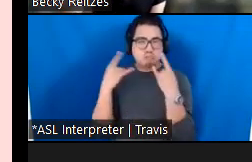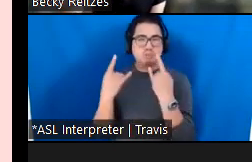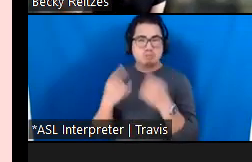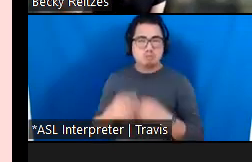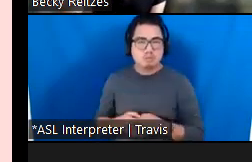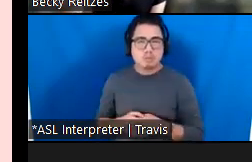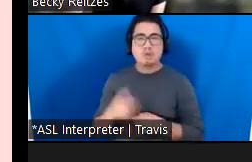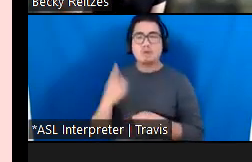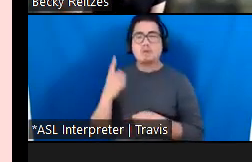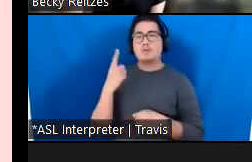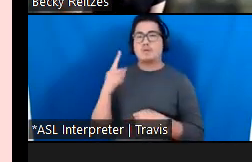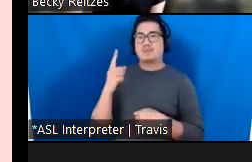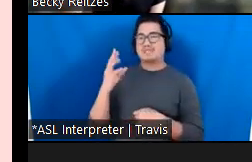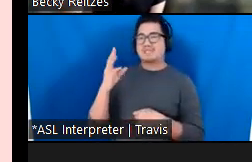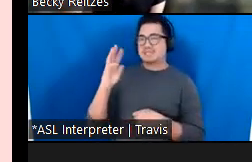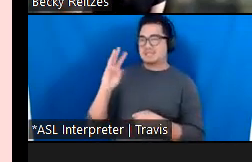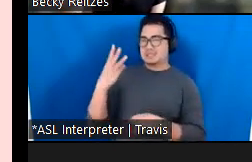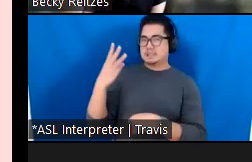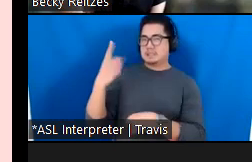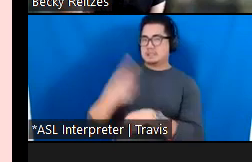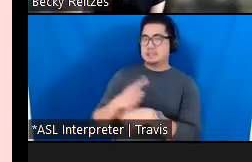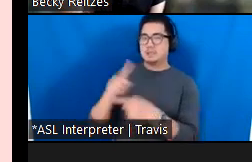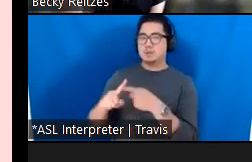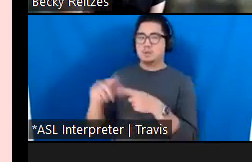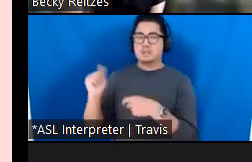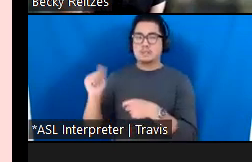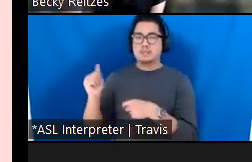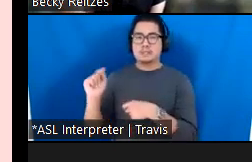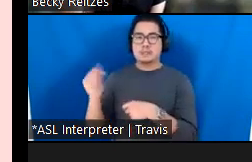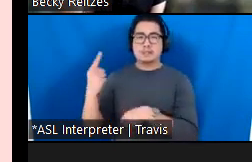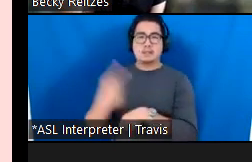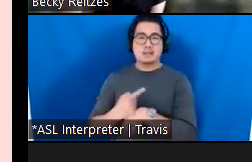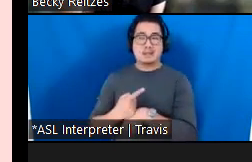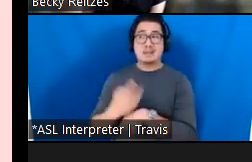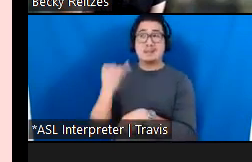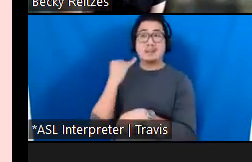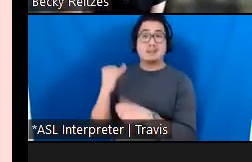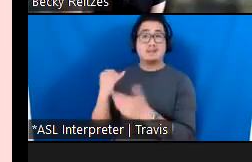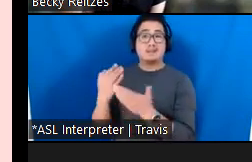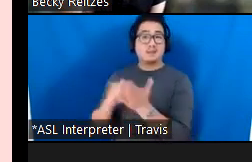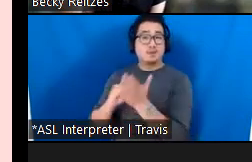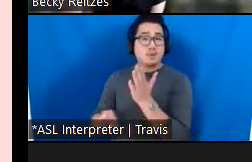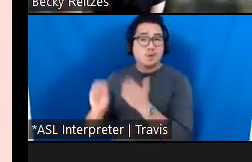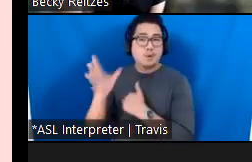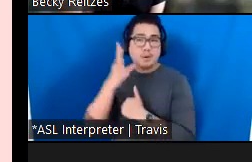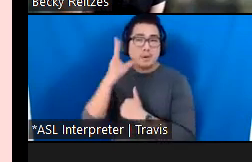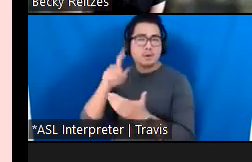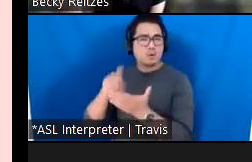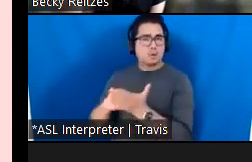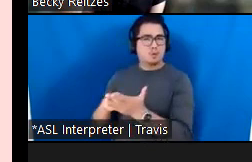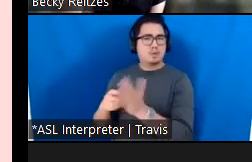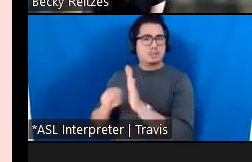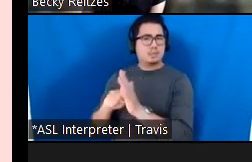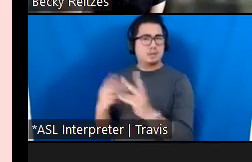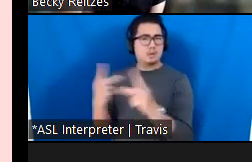those 6 to 10 days, if they get new symptoms or the symptoms get worse again, they need to start isolating